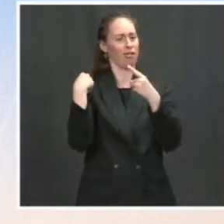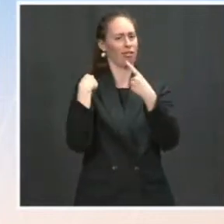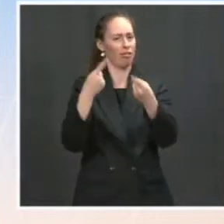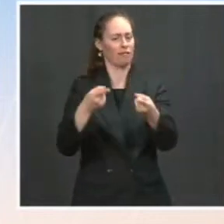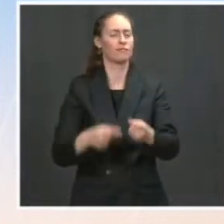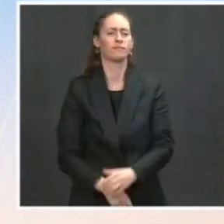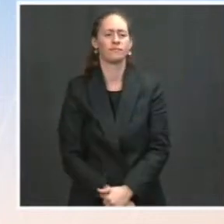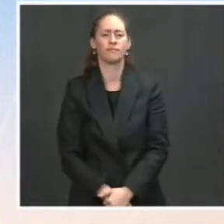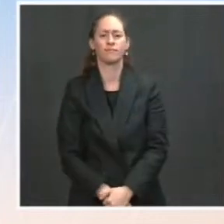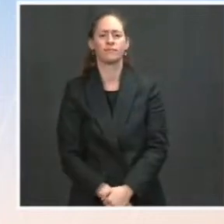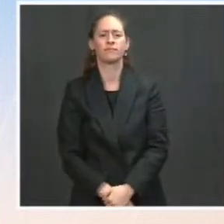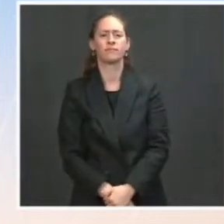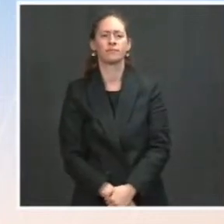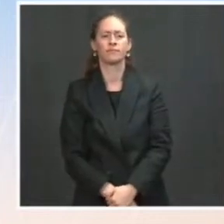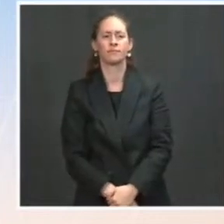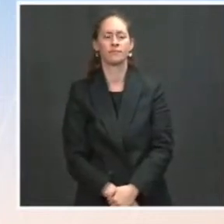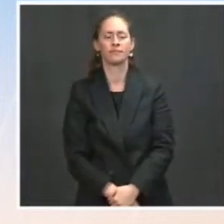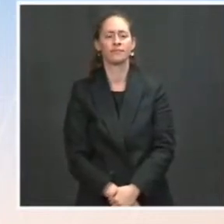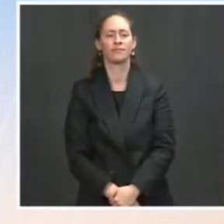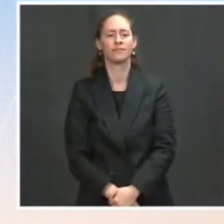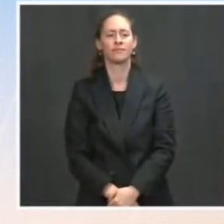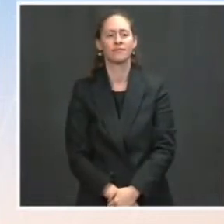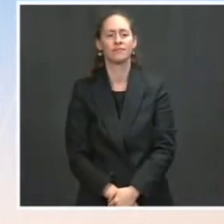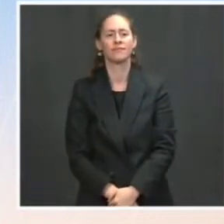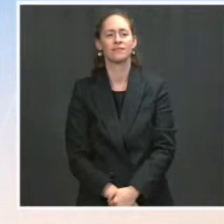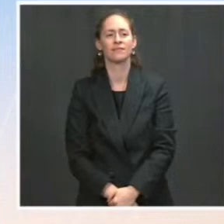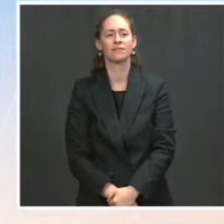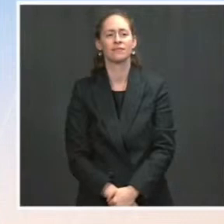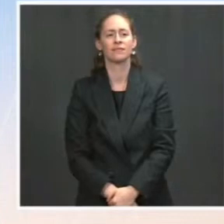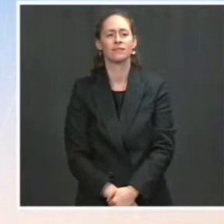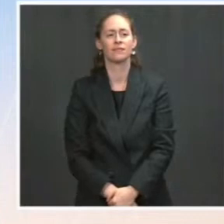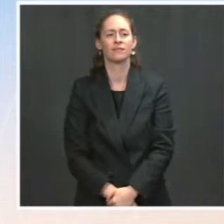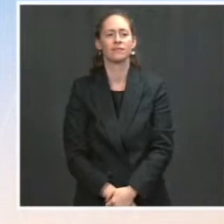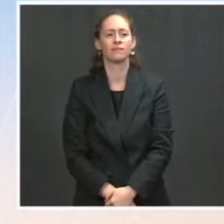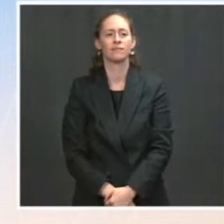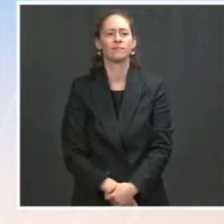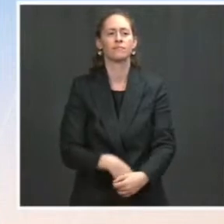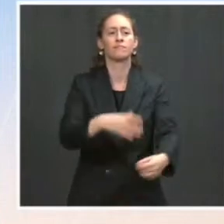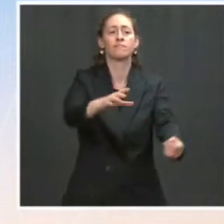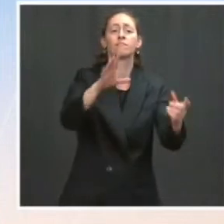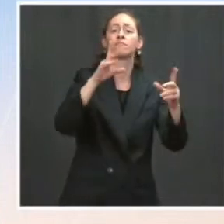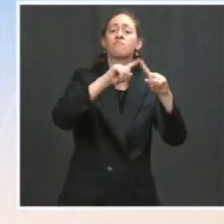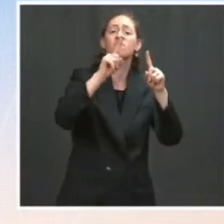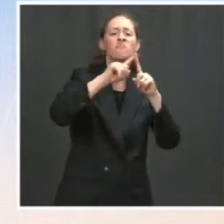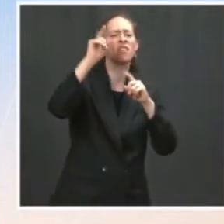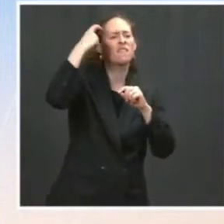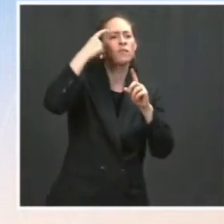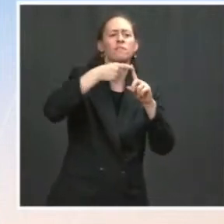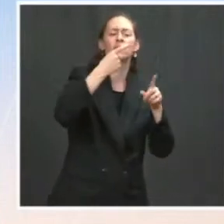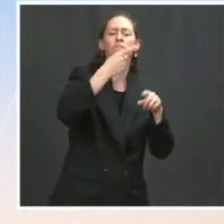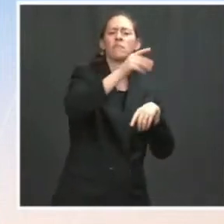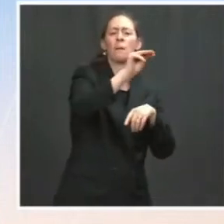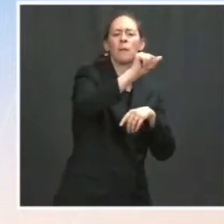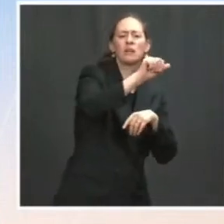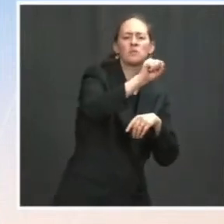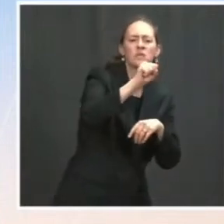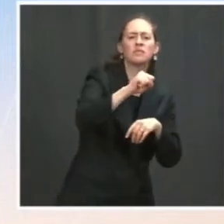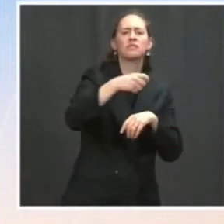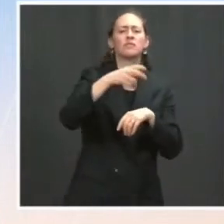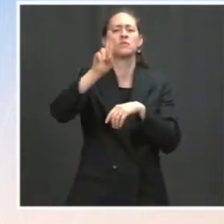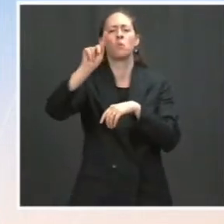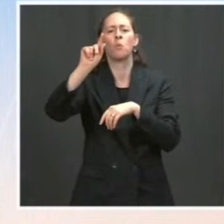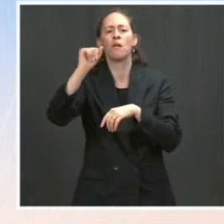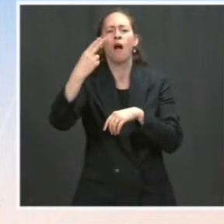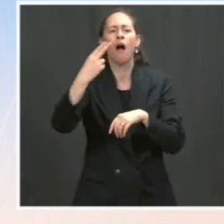meeting will include Governor Charlie Baker of Massachusetts, Utah Governor Spencer Cox, Ohio Governor Mike DeWine, New Mexico